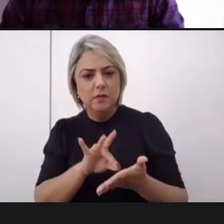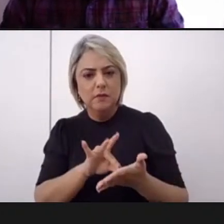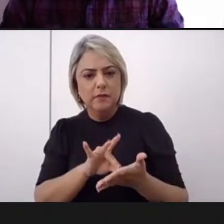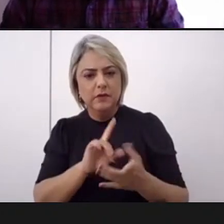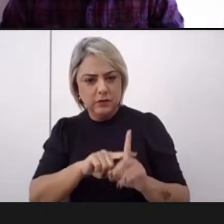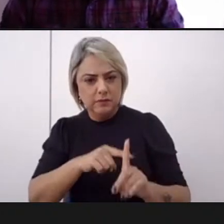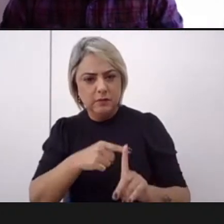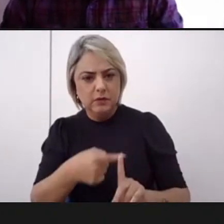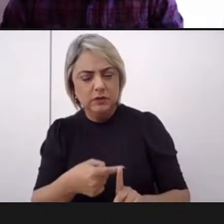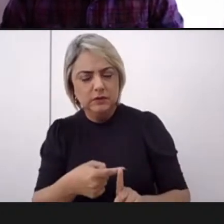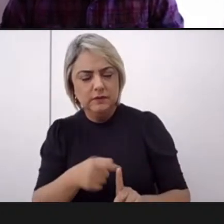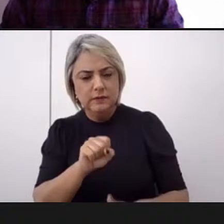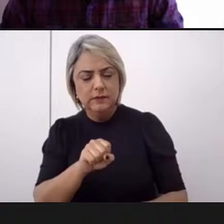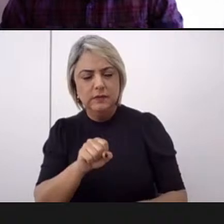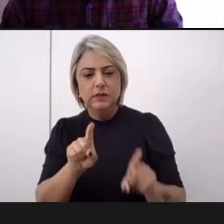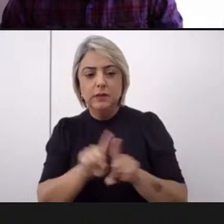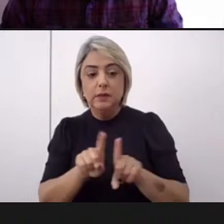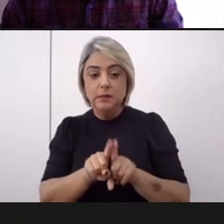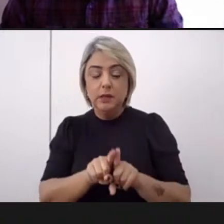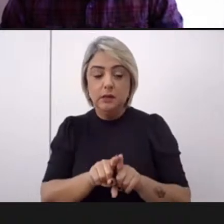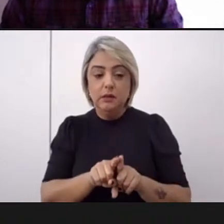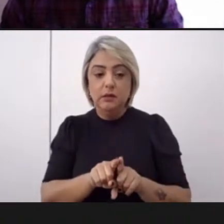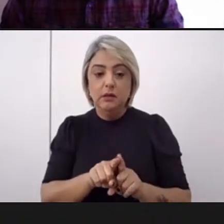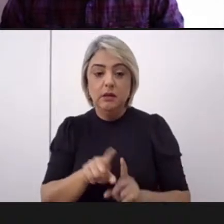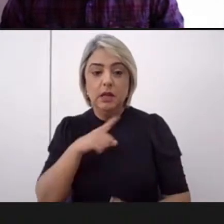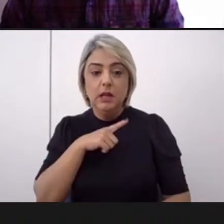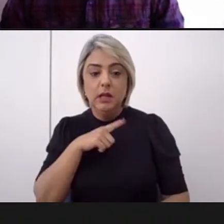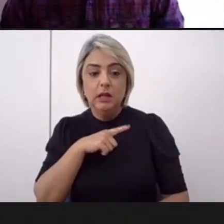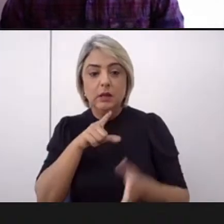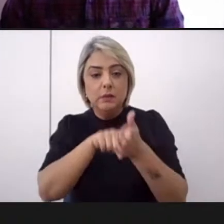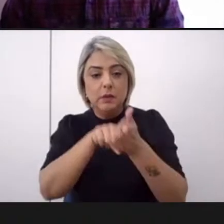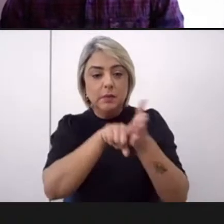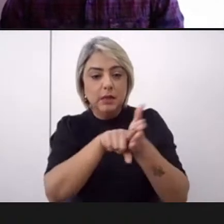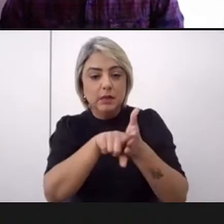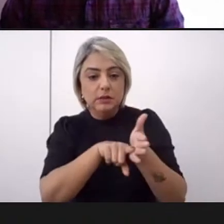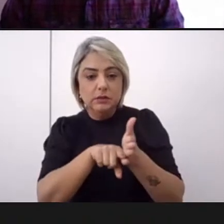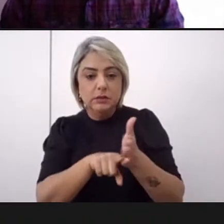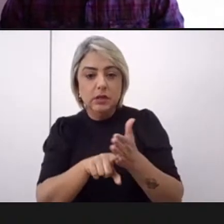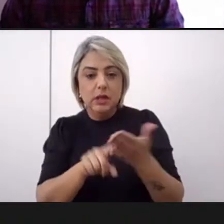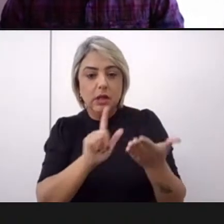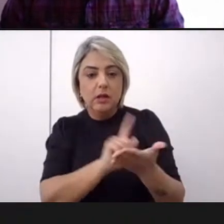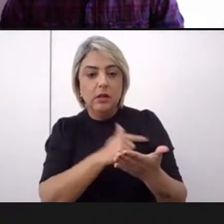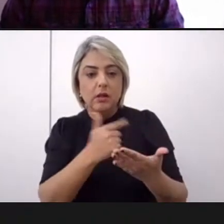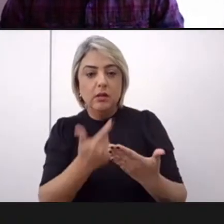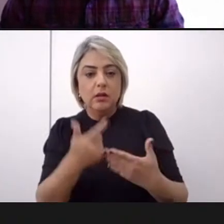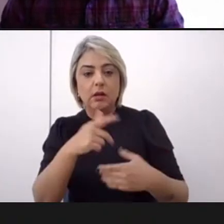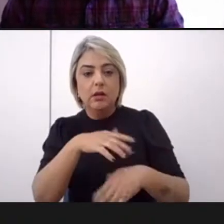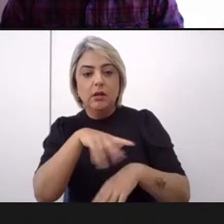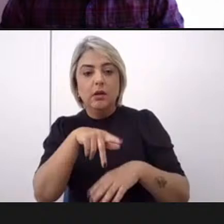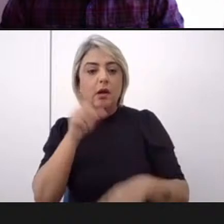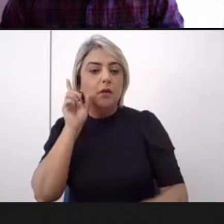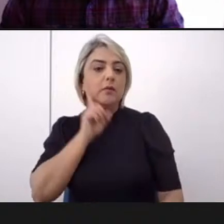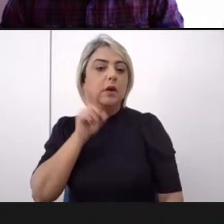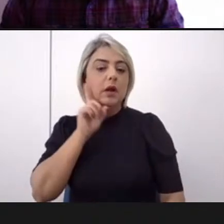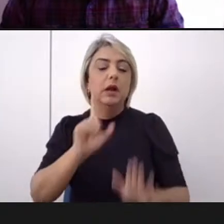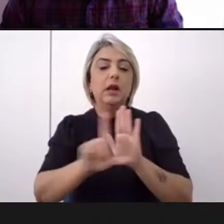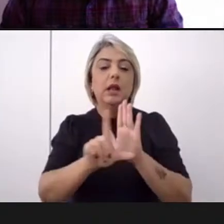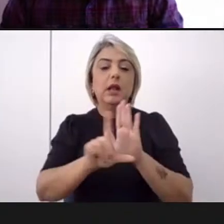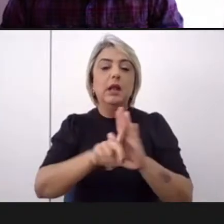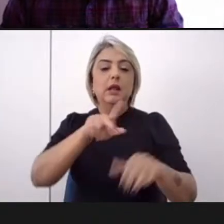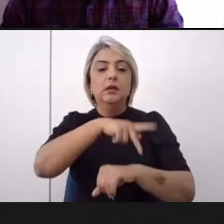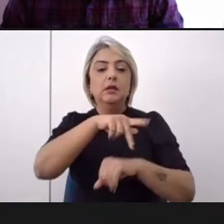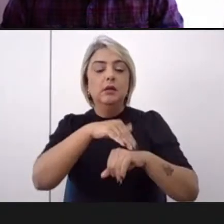or American Journal of International Law, where you can see a political scientist doing